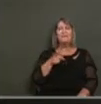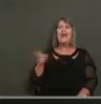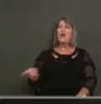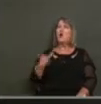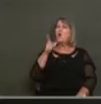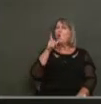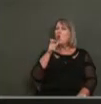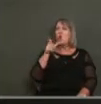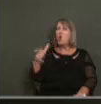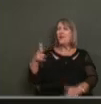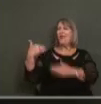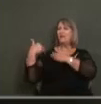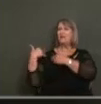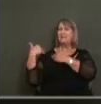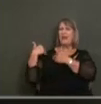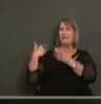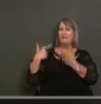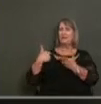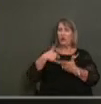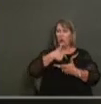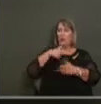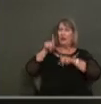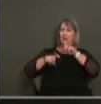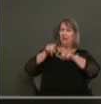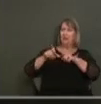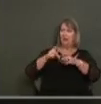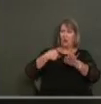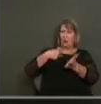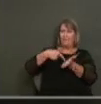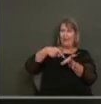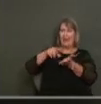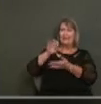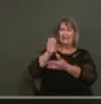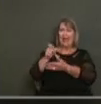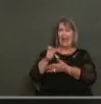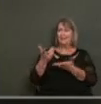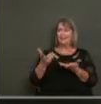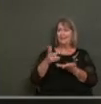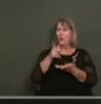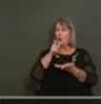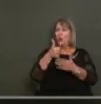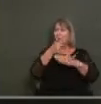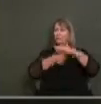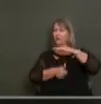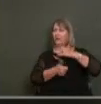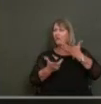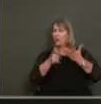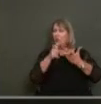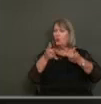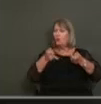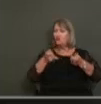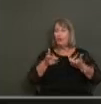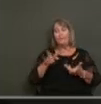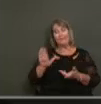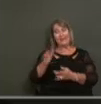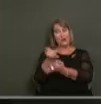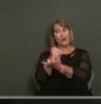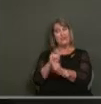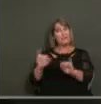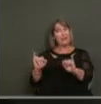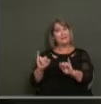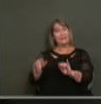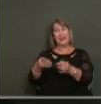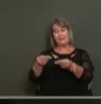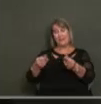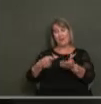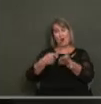Who do they answer to if they don't answer to us? They're independent, so that they're for a reason, so that when they actually do their valuations on